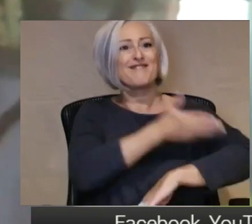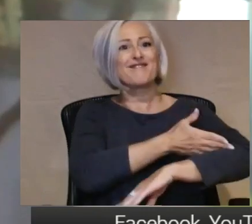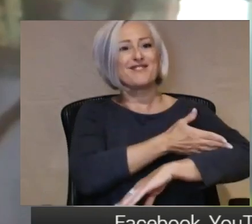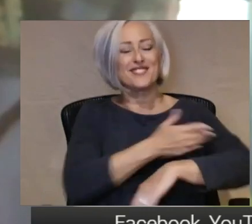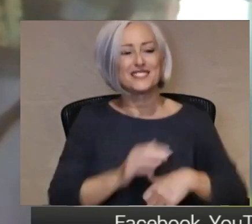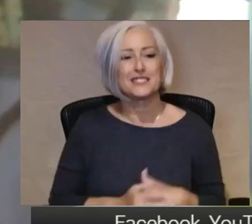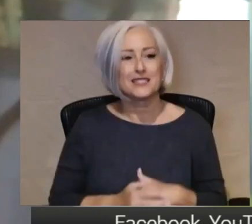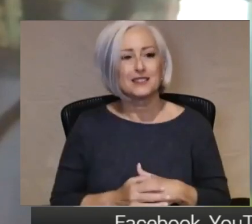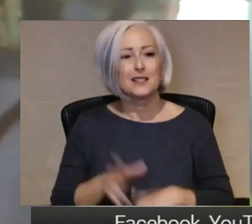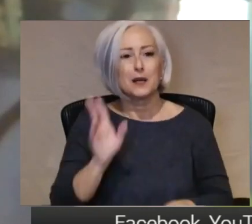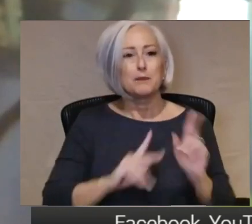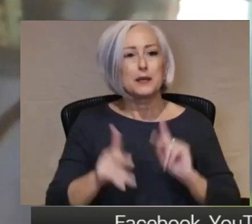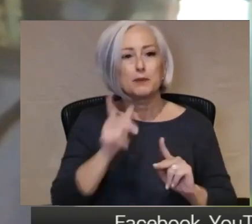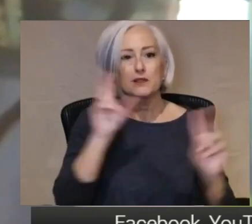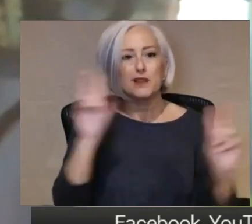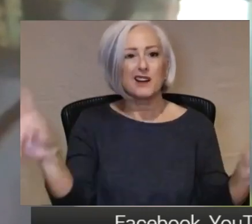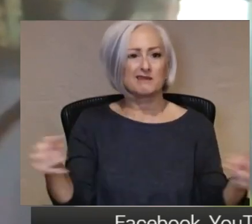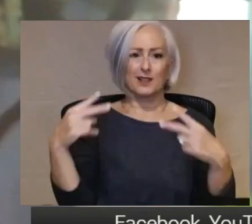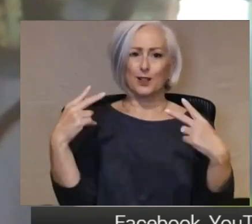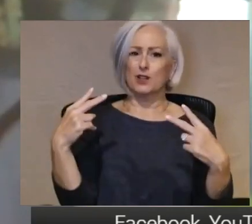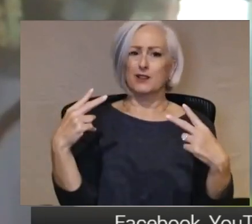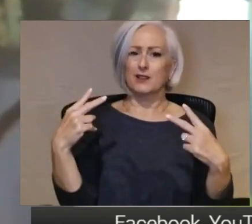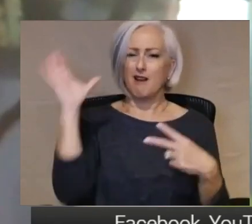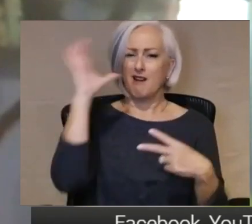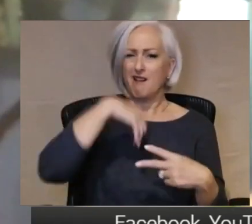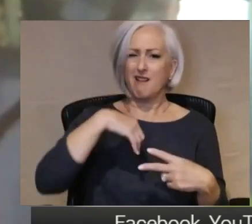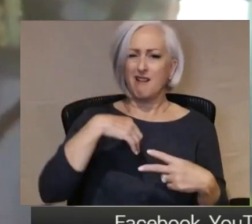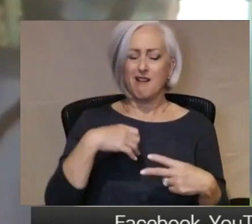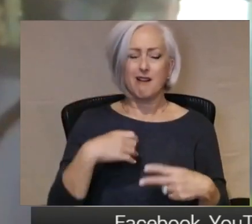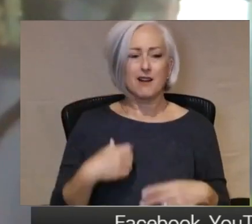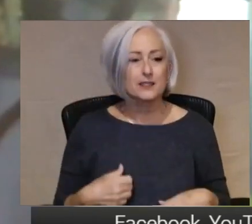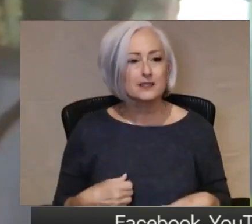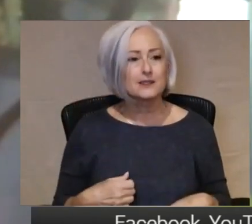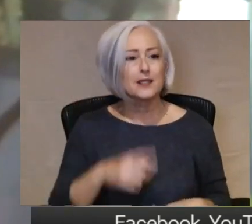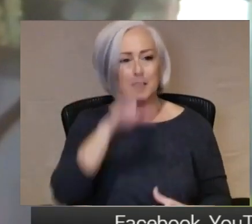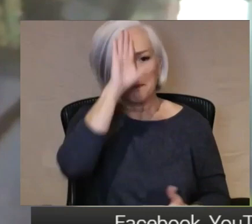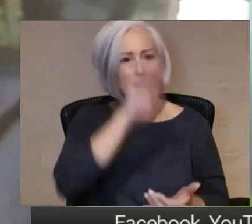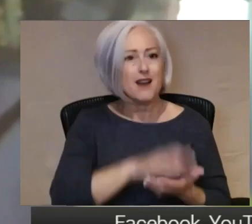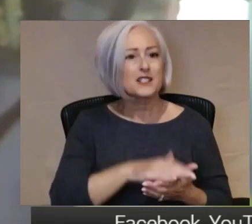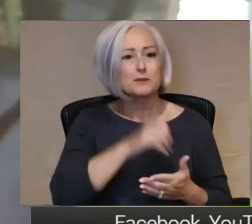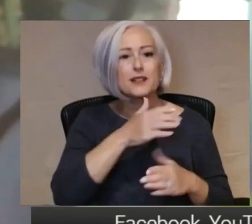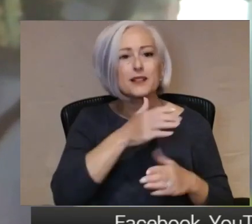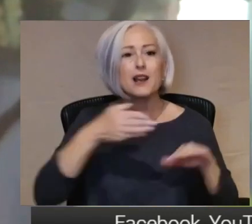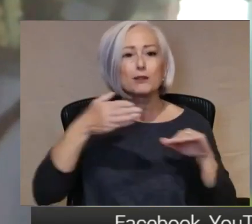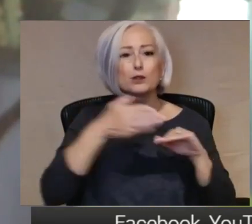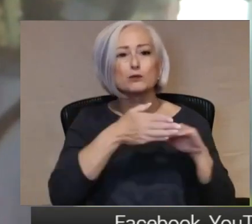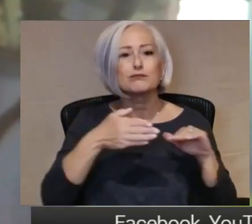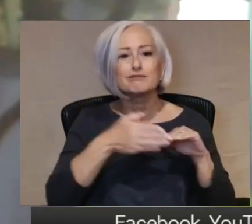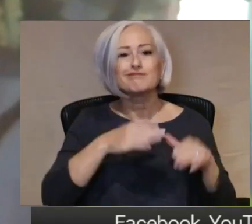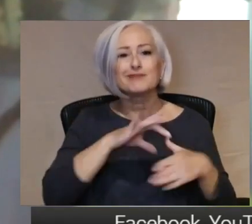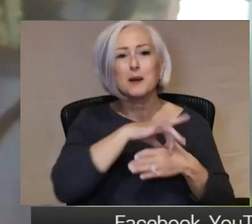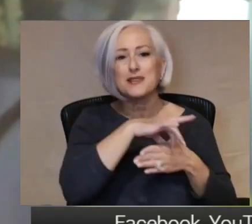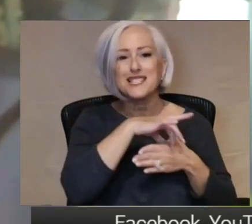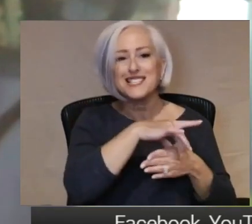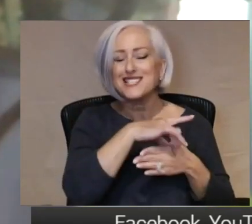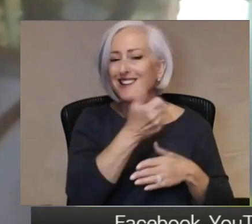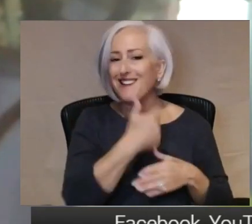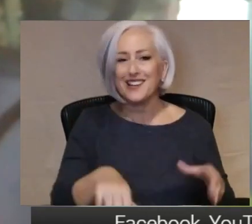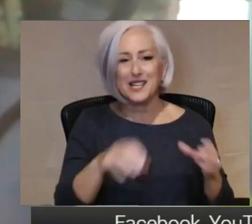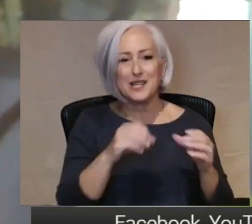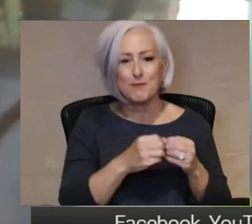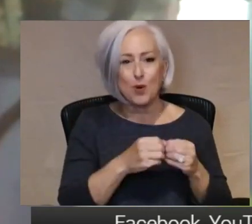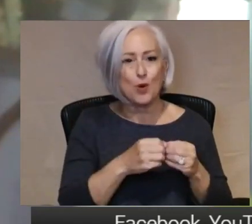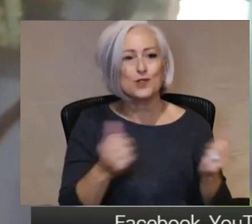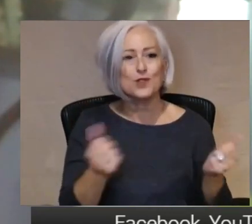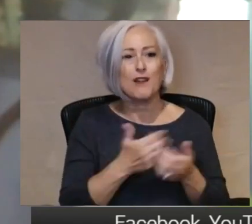at me strange when we're out to eat, or I no longer have to have my husband cut my meat so that everything doesn't end up in the middle